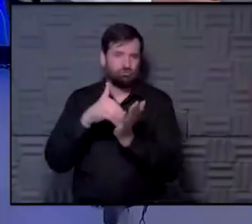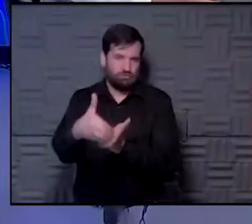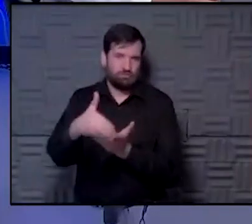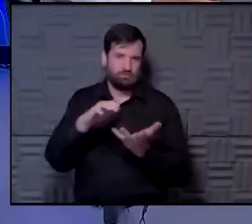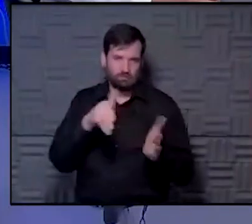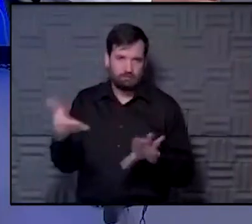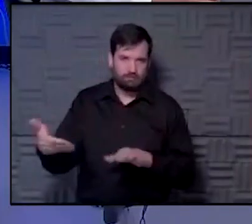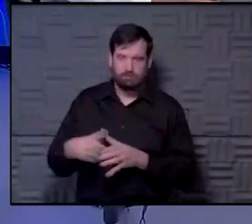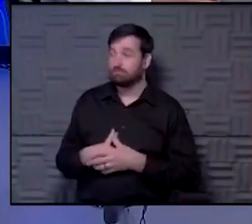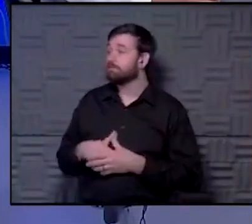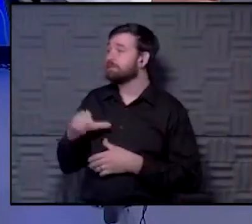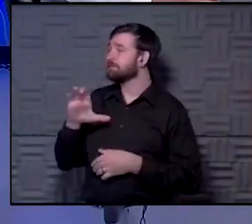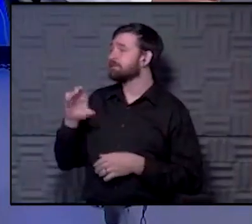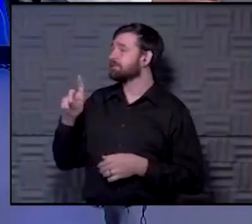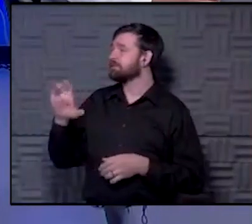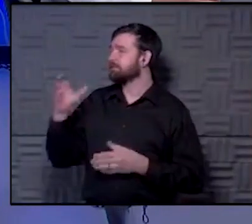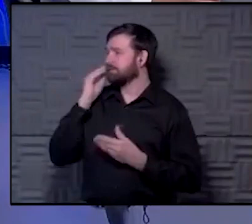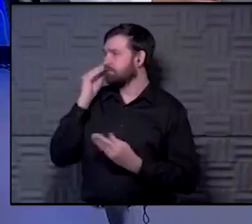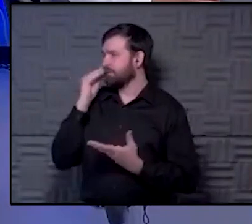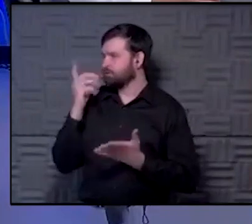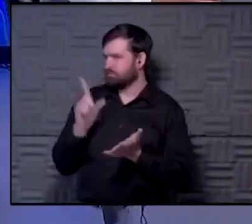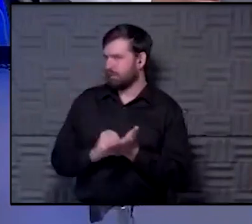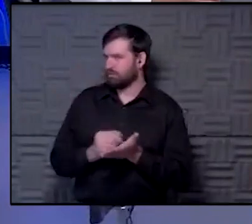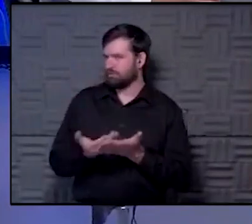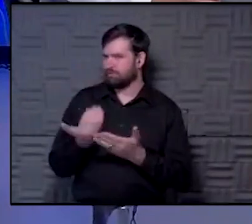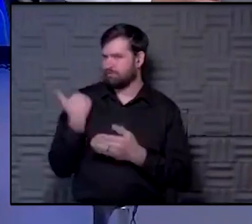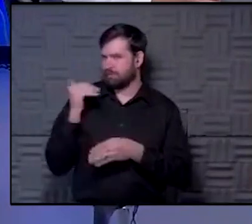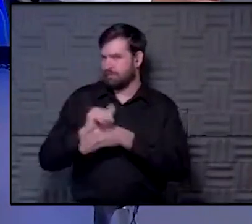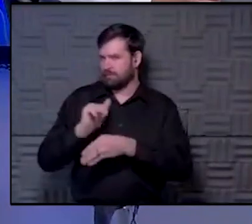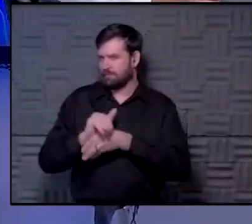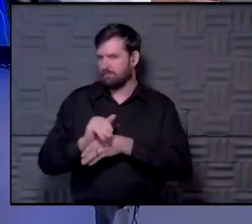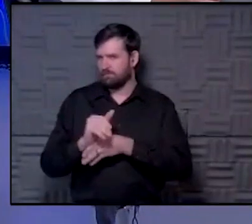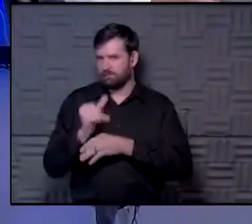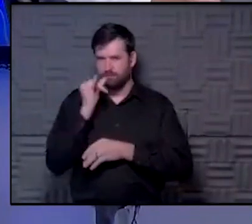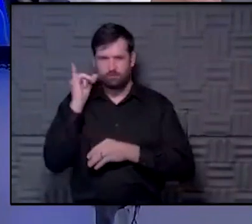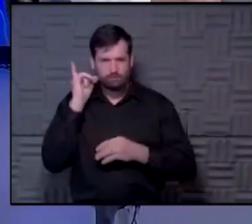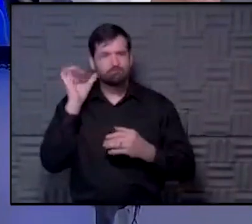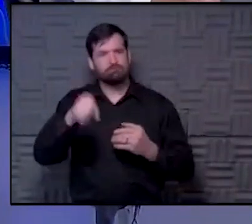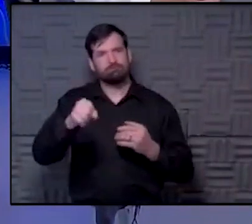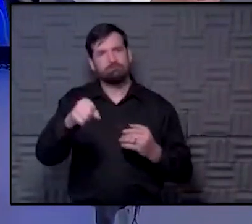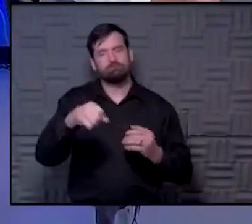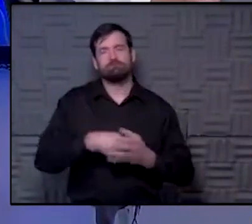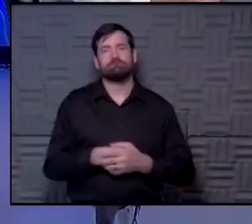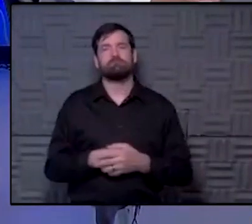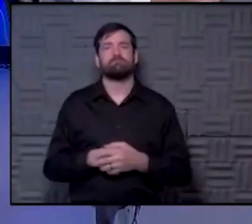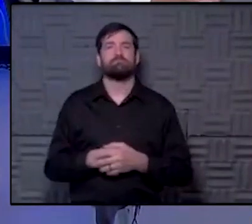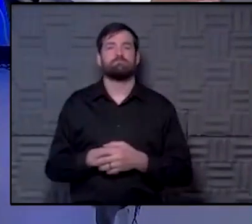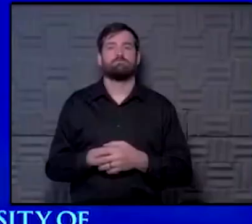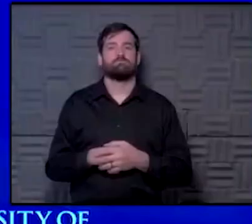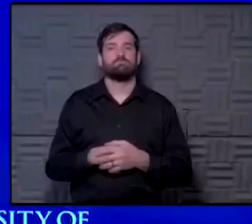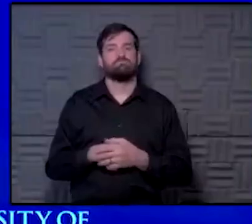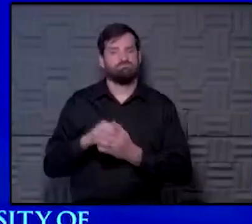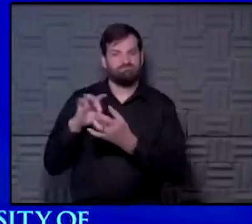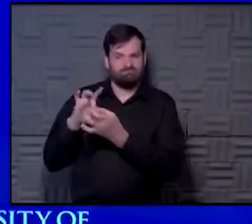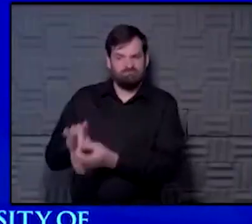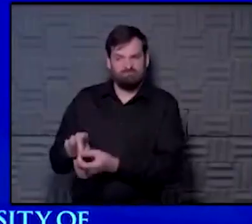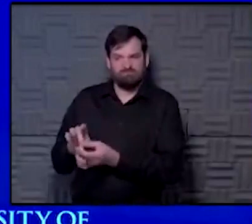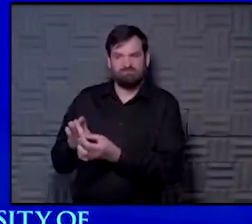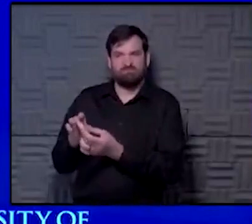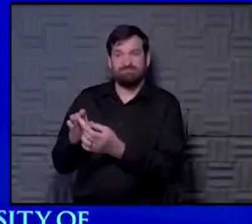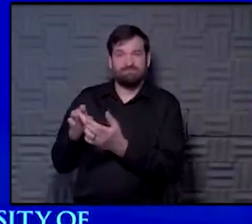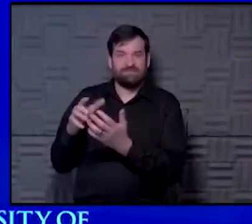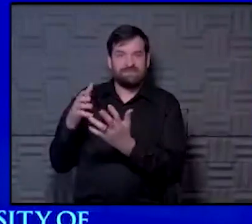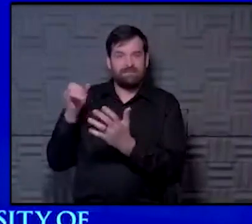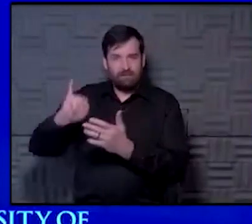the CDC information that was published, I think it was last night, last night, around breakthrough infections, exactly as you